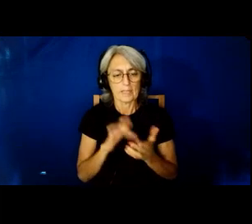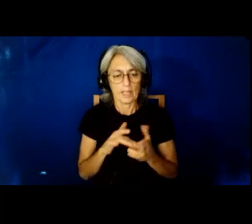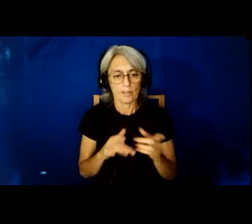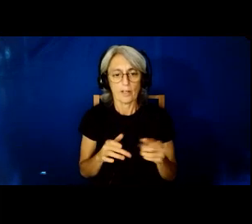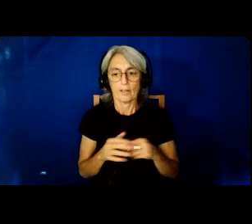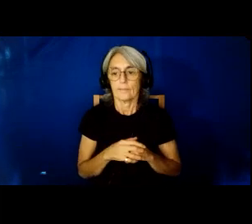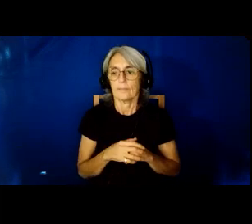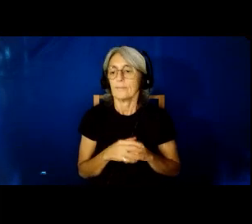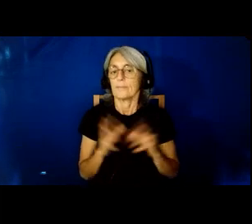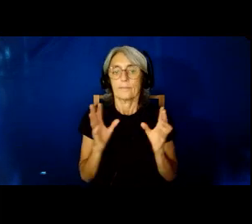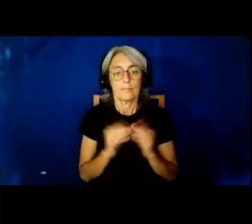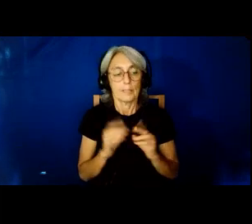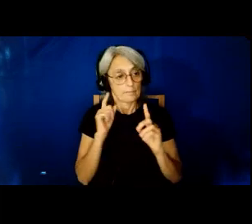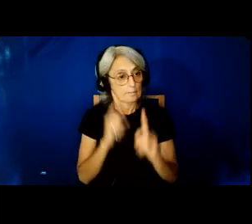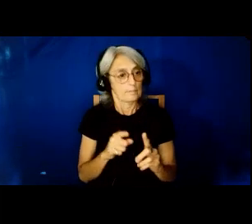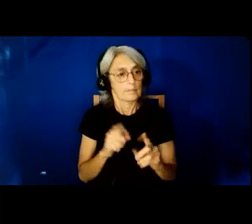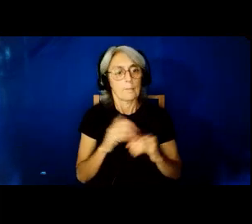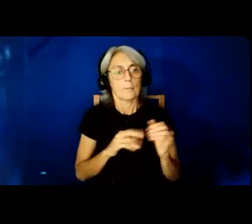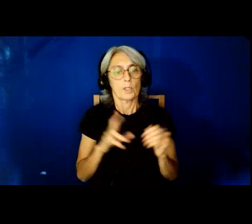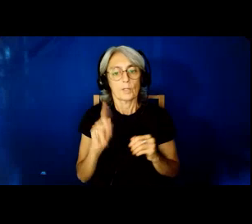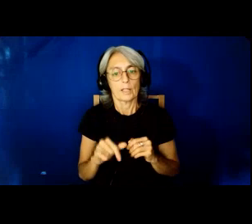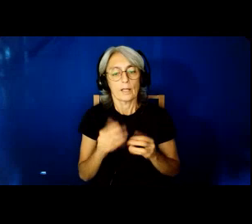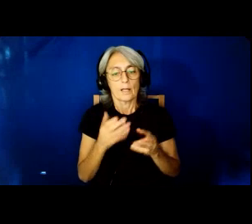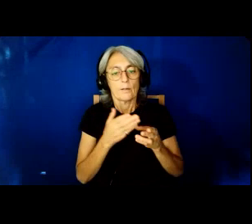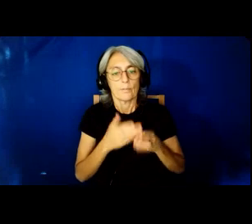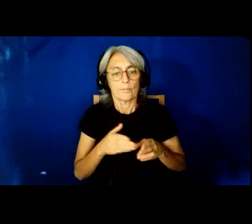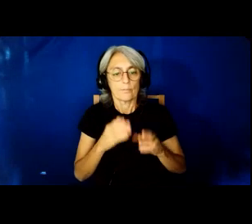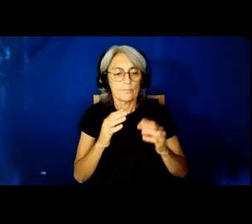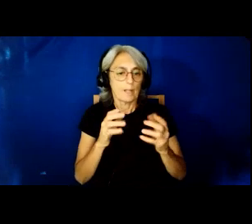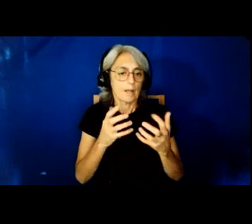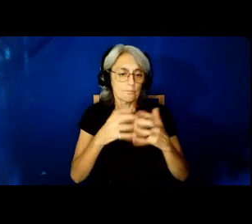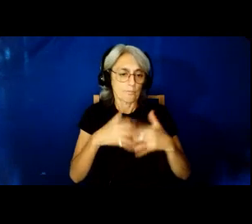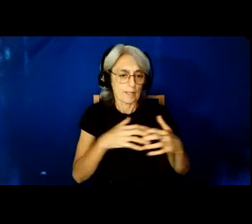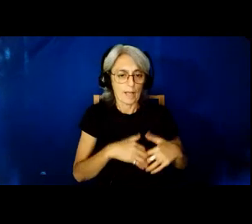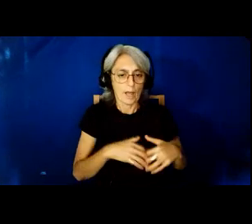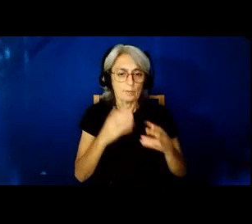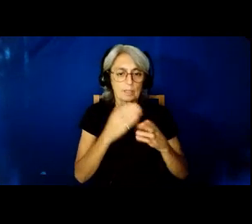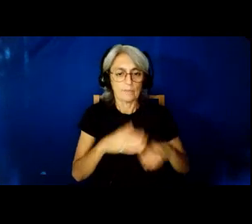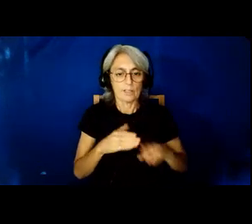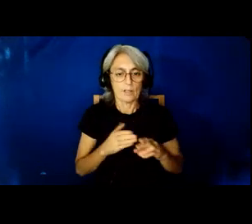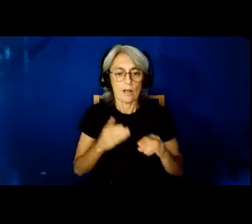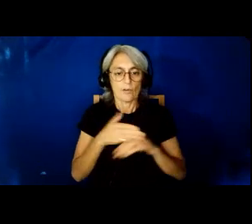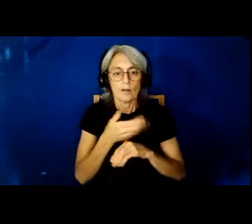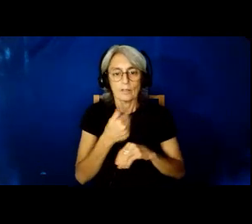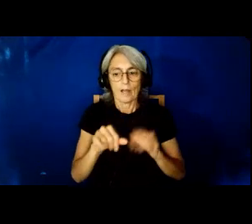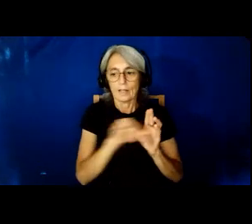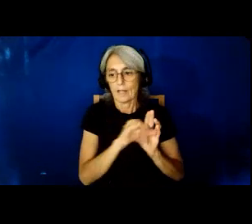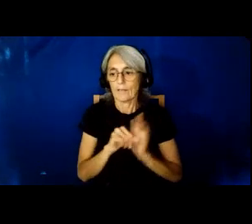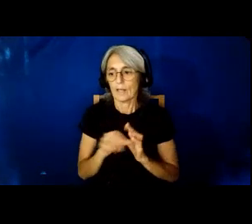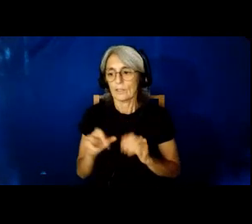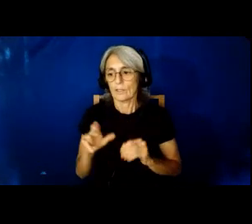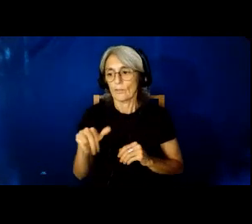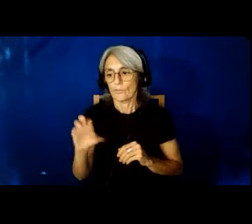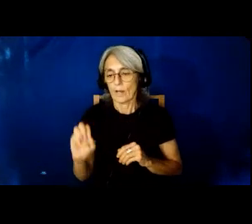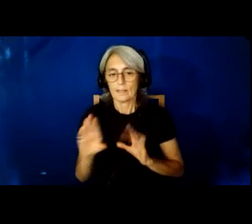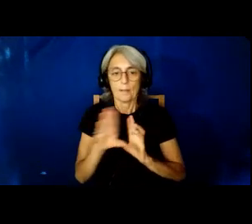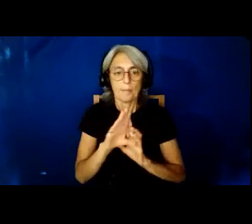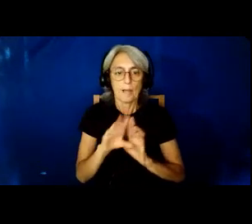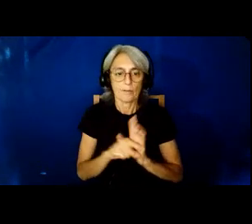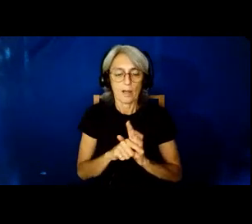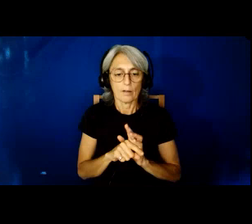build unity and break down divisions across all identification, race, background,